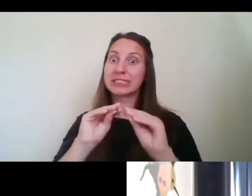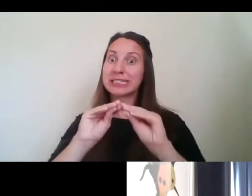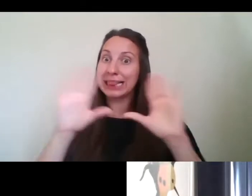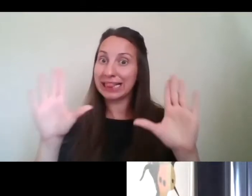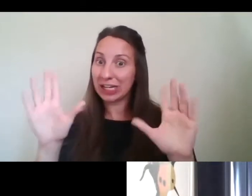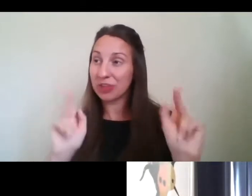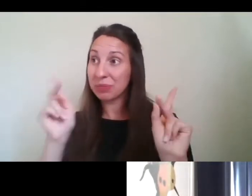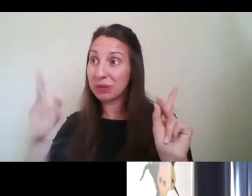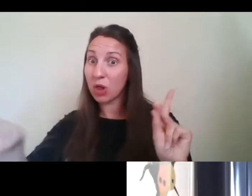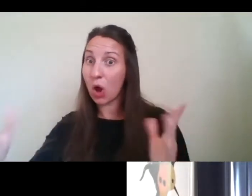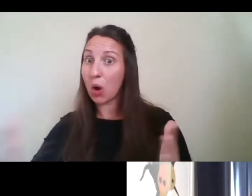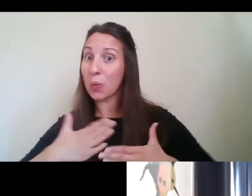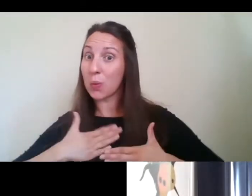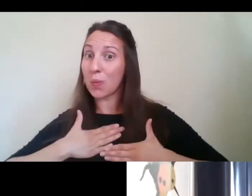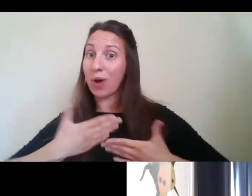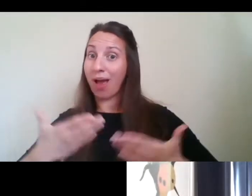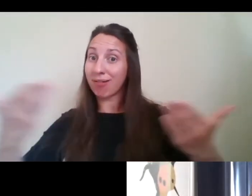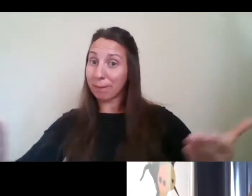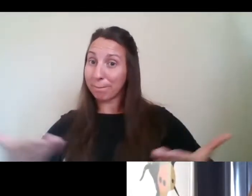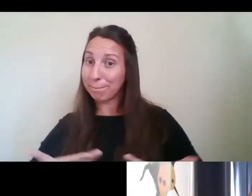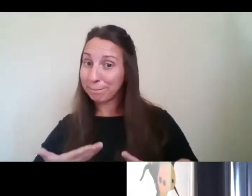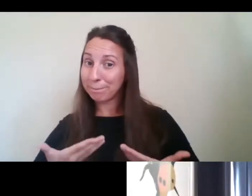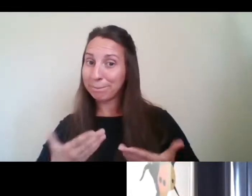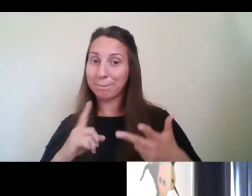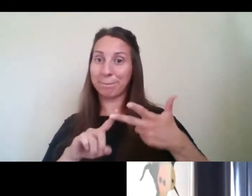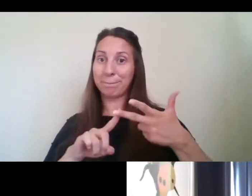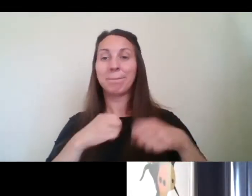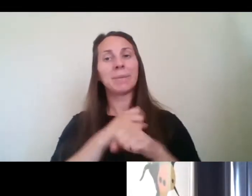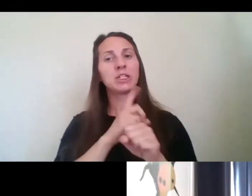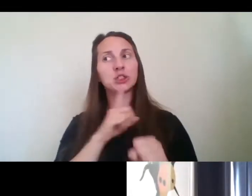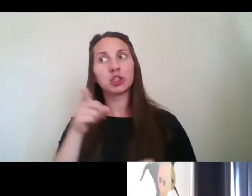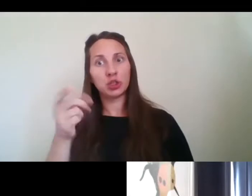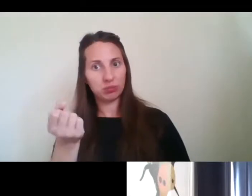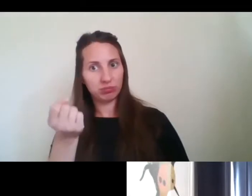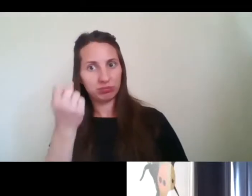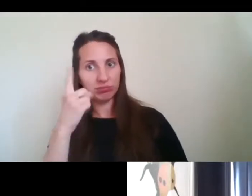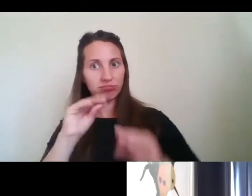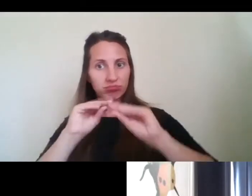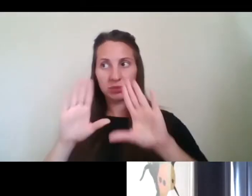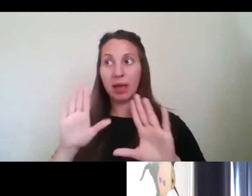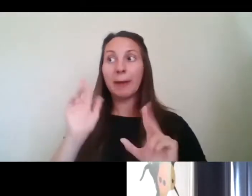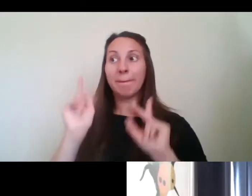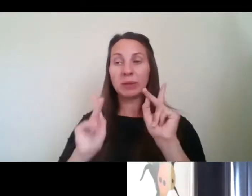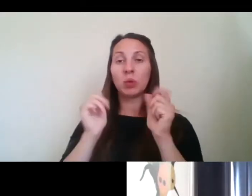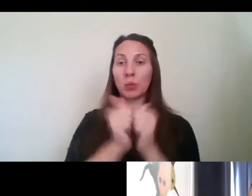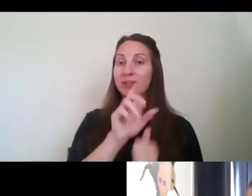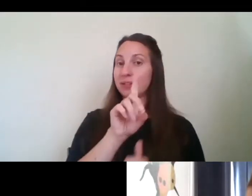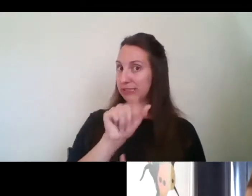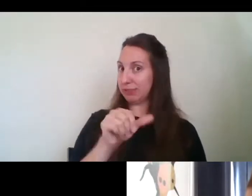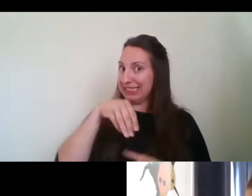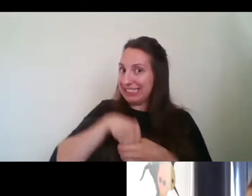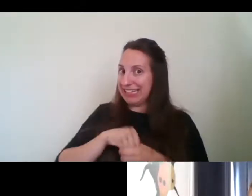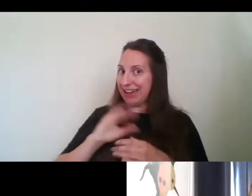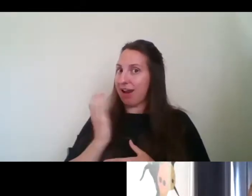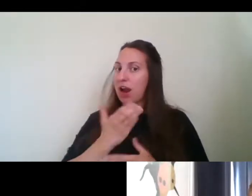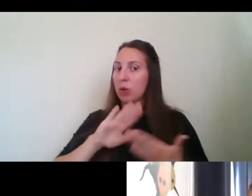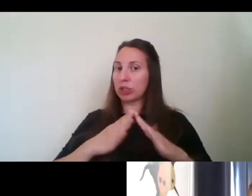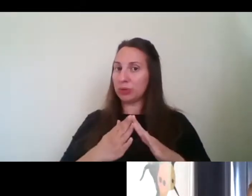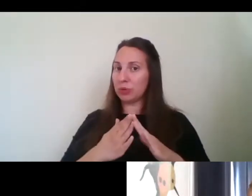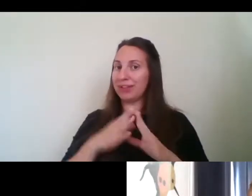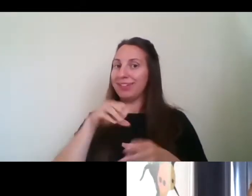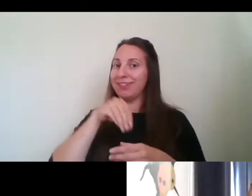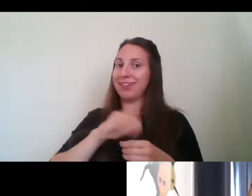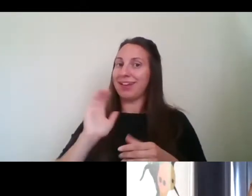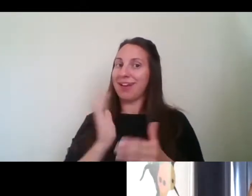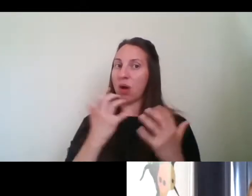it clear that you understand there are people with disabilities in your community and in your audience. This also becomes a practical